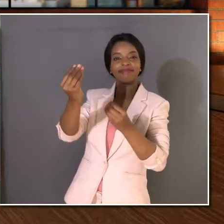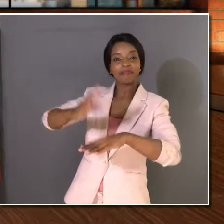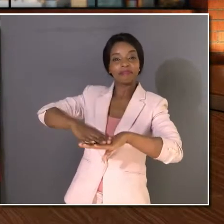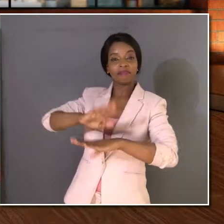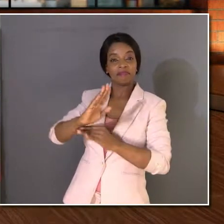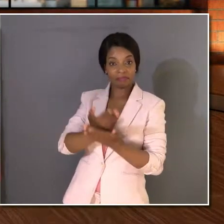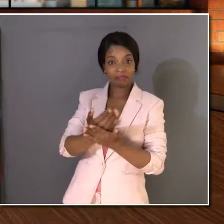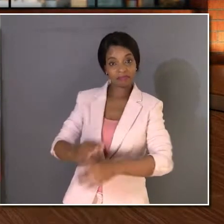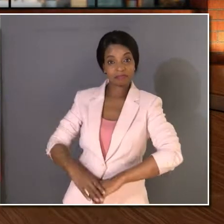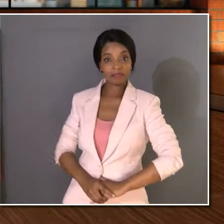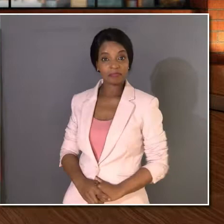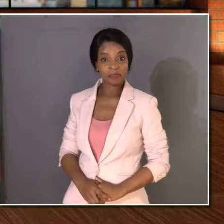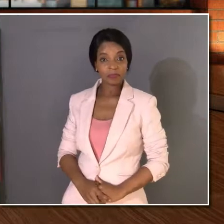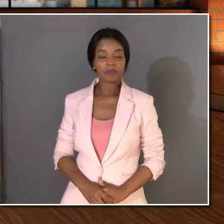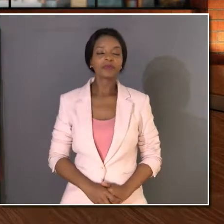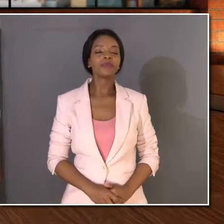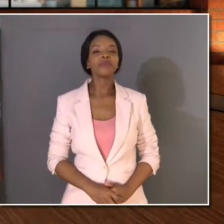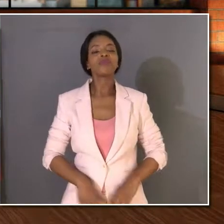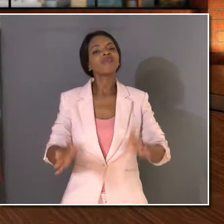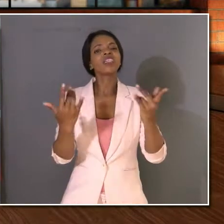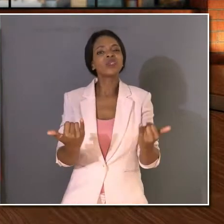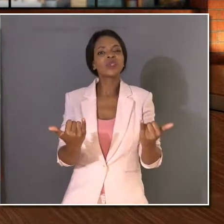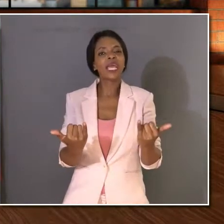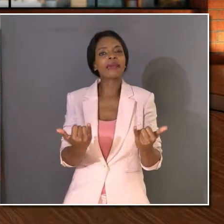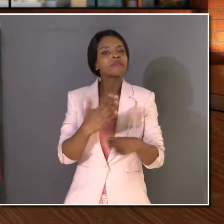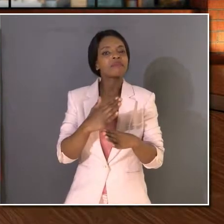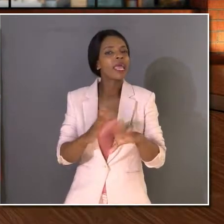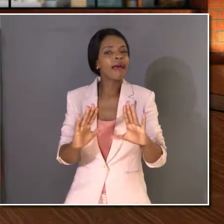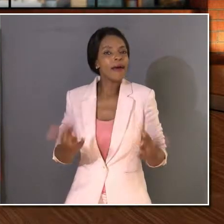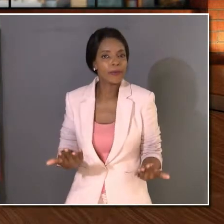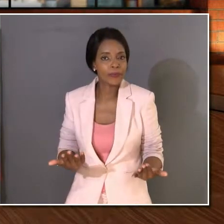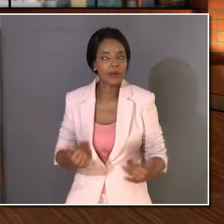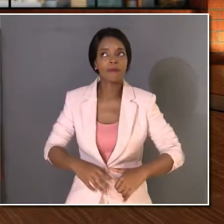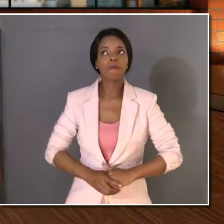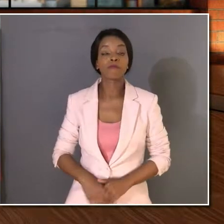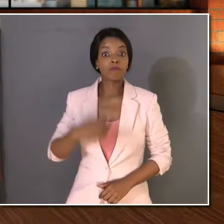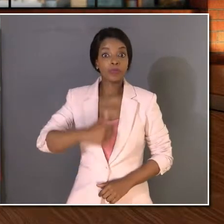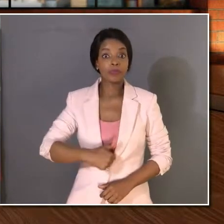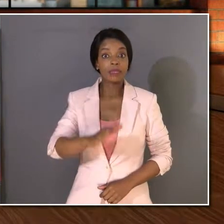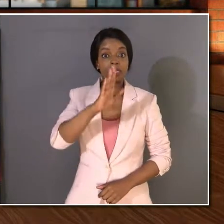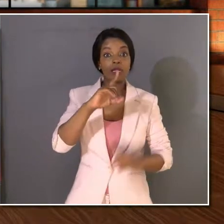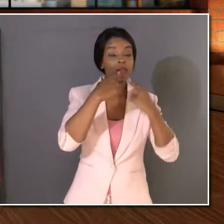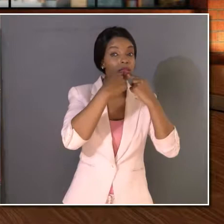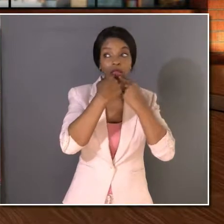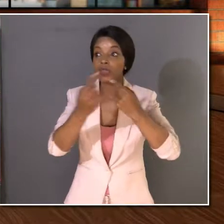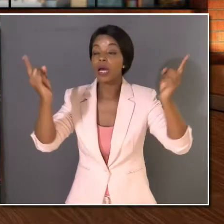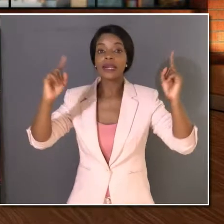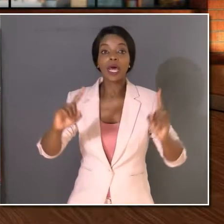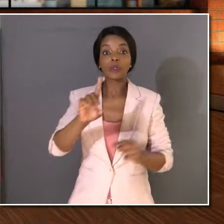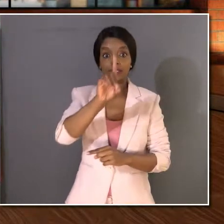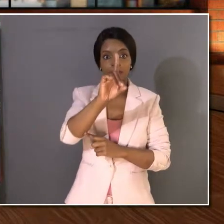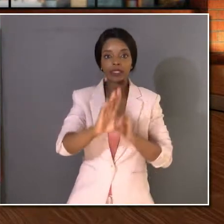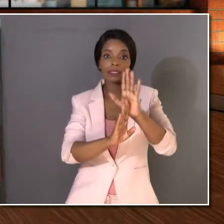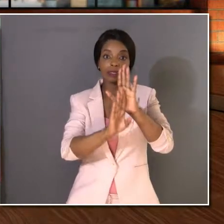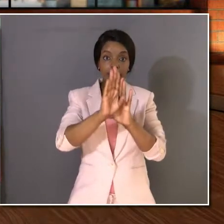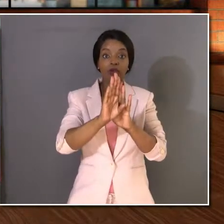awards. And this is how this will work. I will first announce the developmental and seed fund